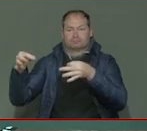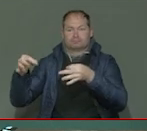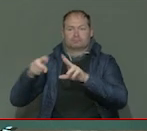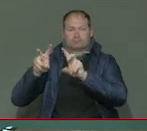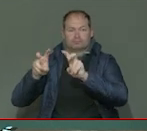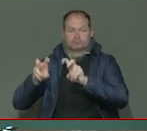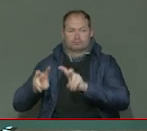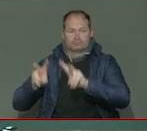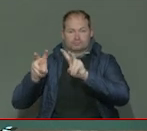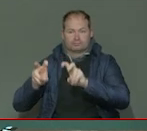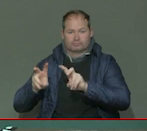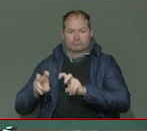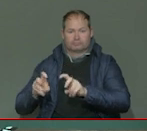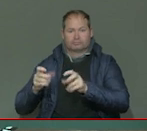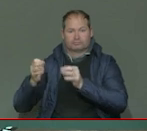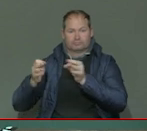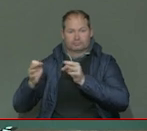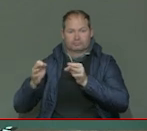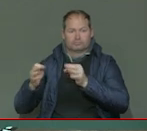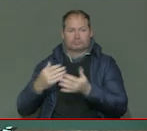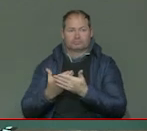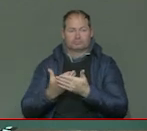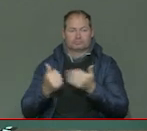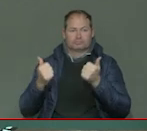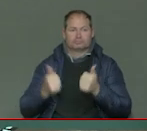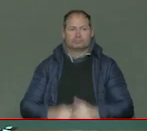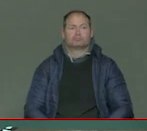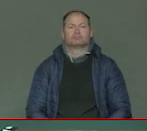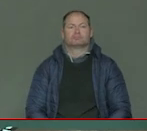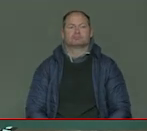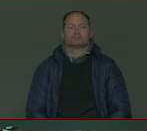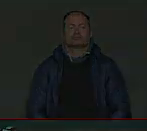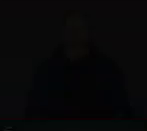papers, we'll try and work through them to the end of the month. All right, enjoy your week.